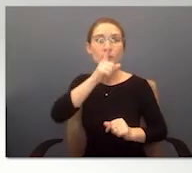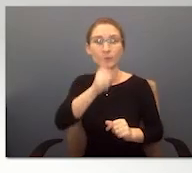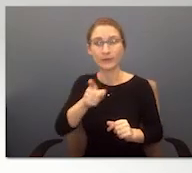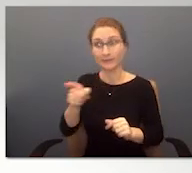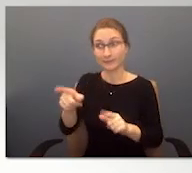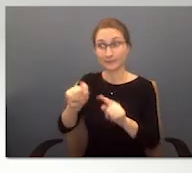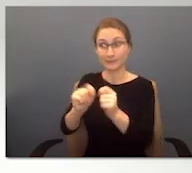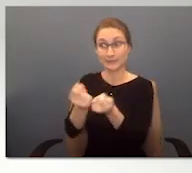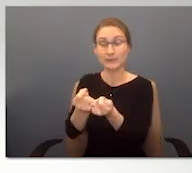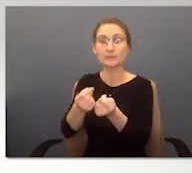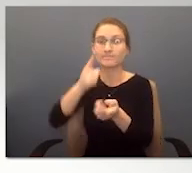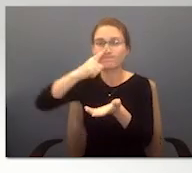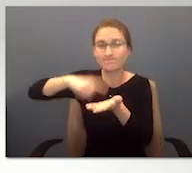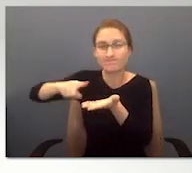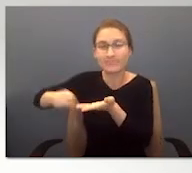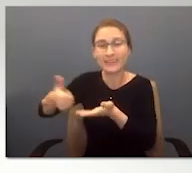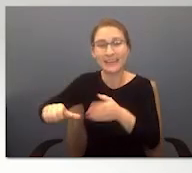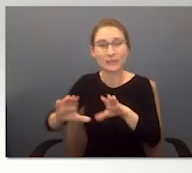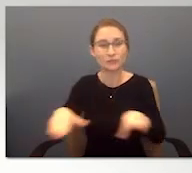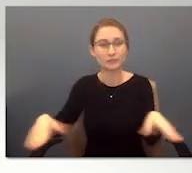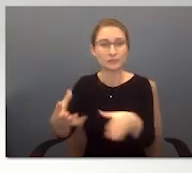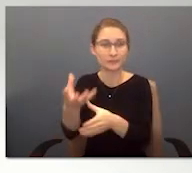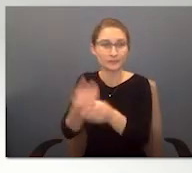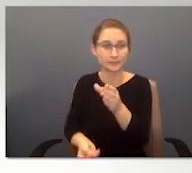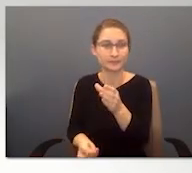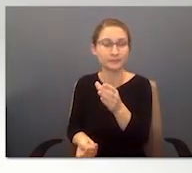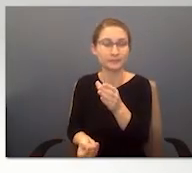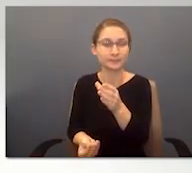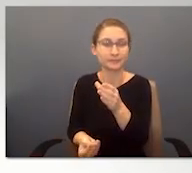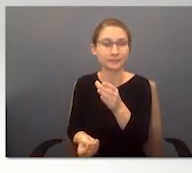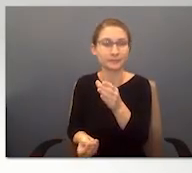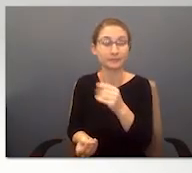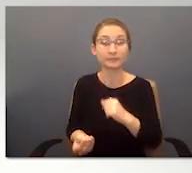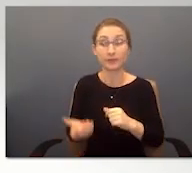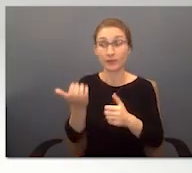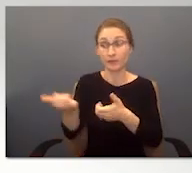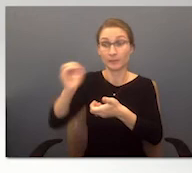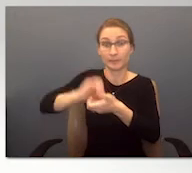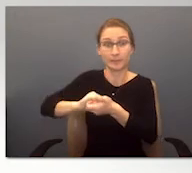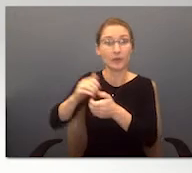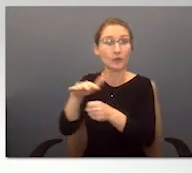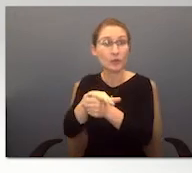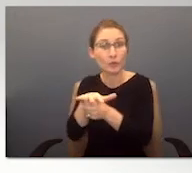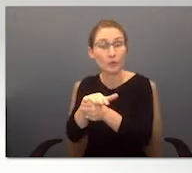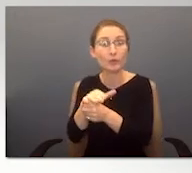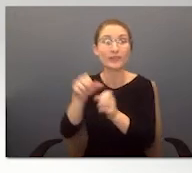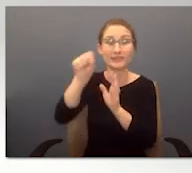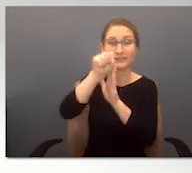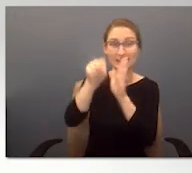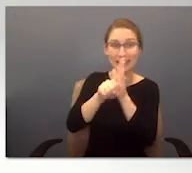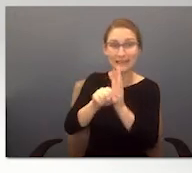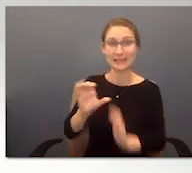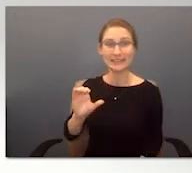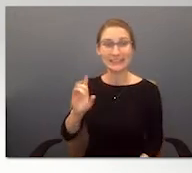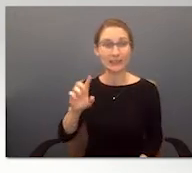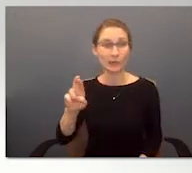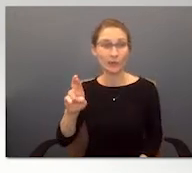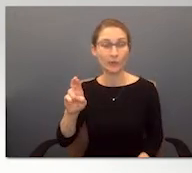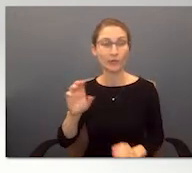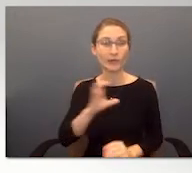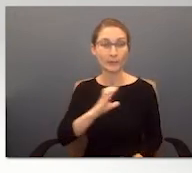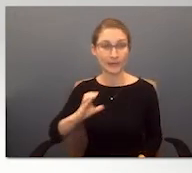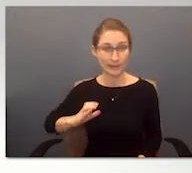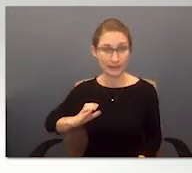investigates and looks at the data around child fatalities in the state, works with the local and state CADR